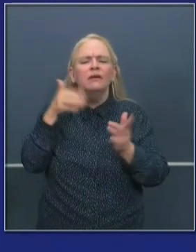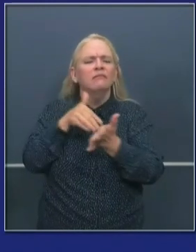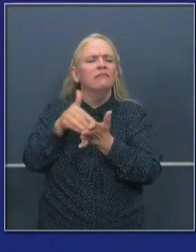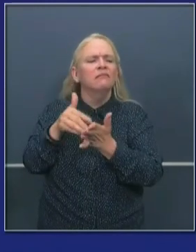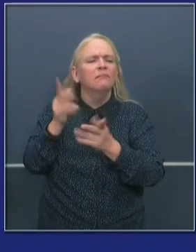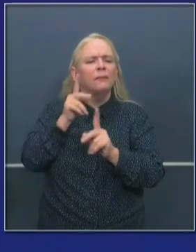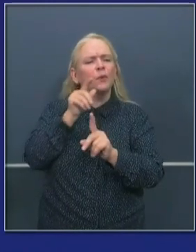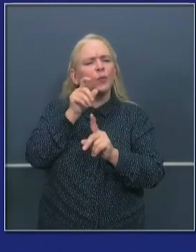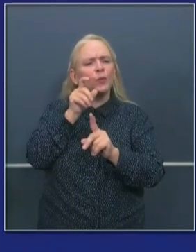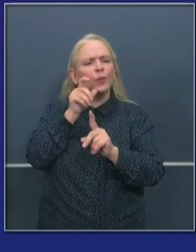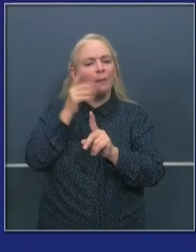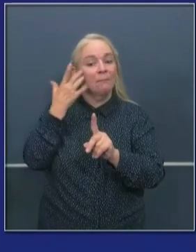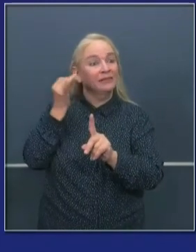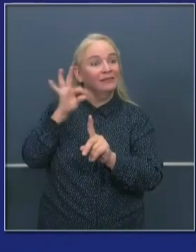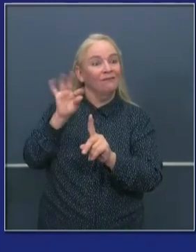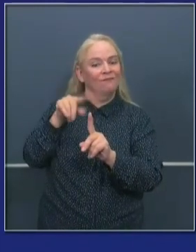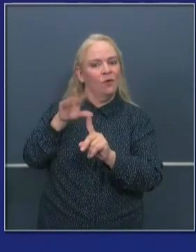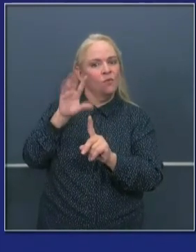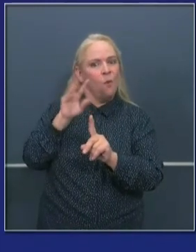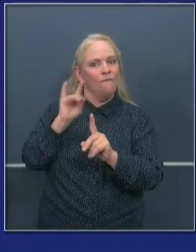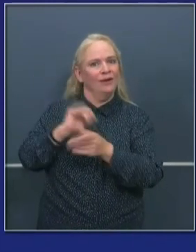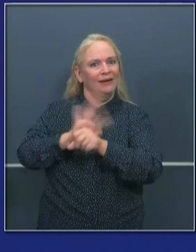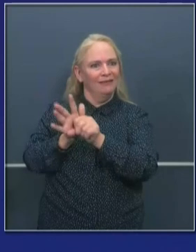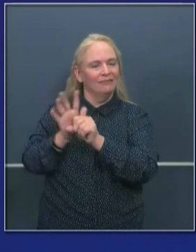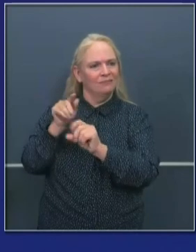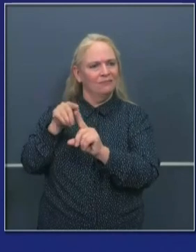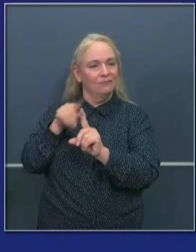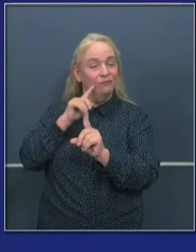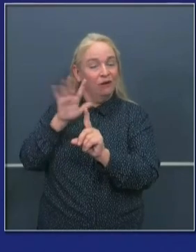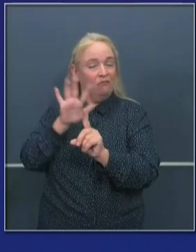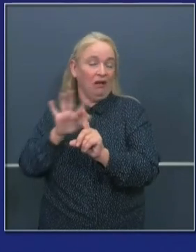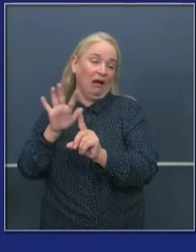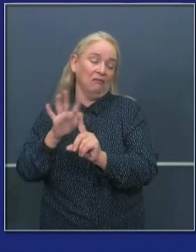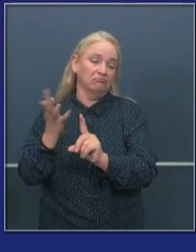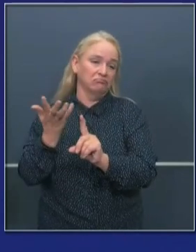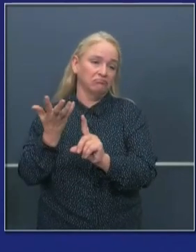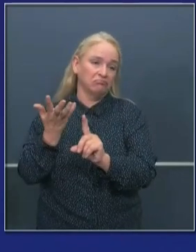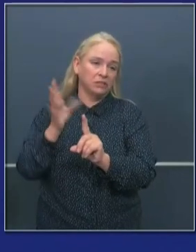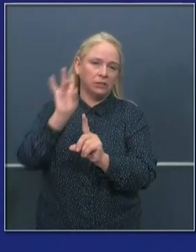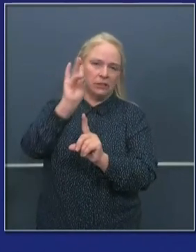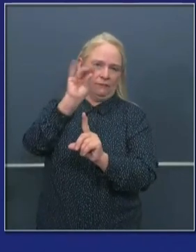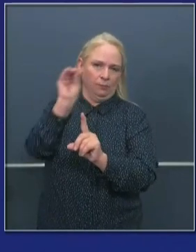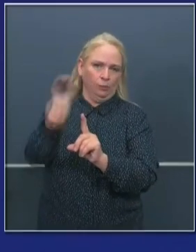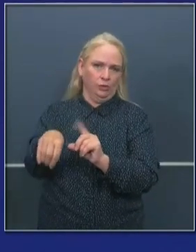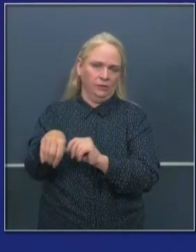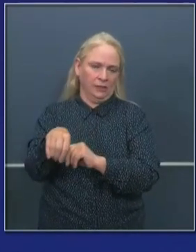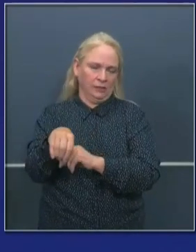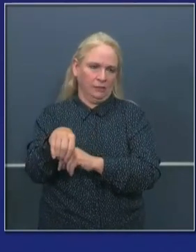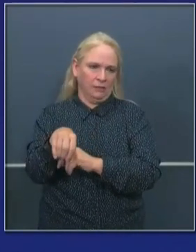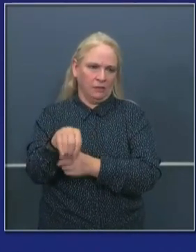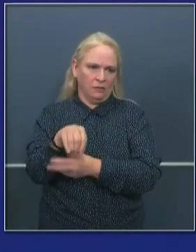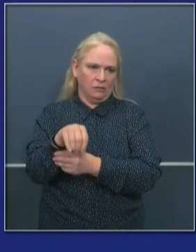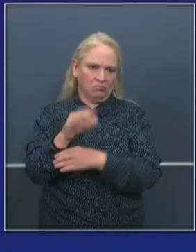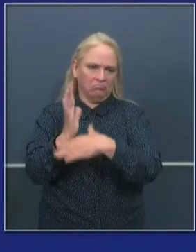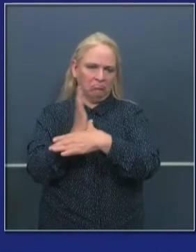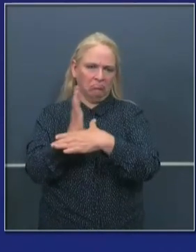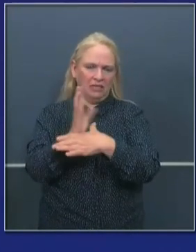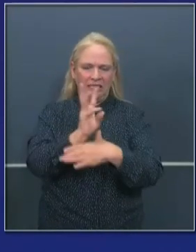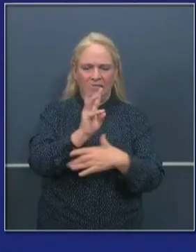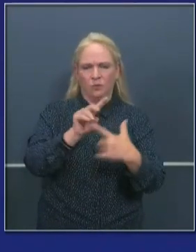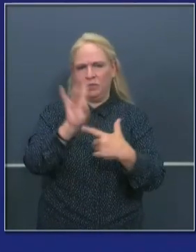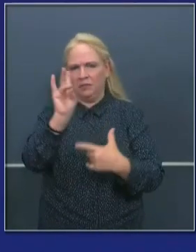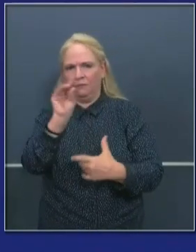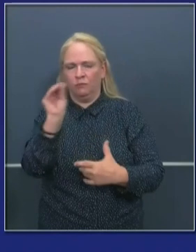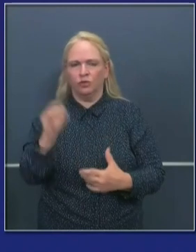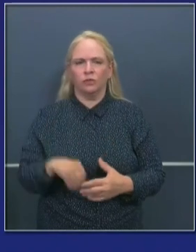with. But that COVID patient population still represents about 7%, 6-7%. It's been rather consistent over